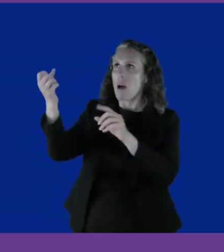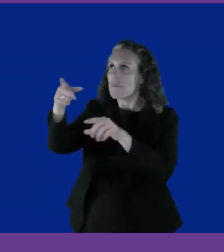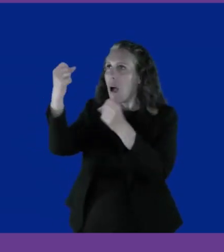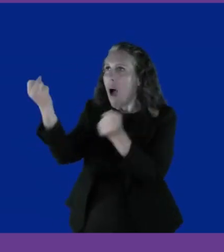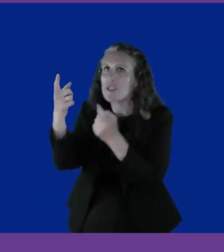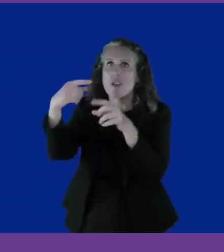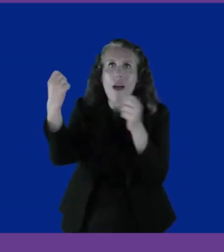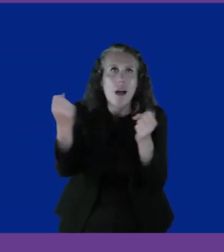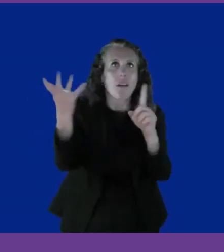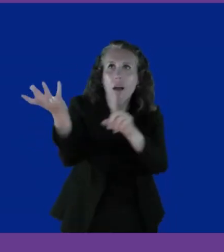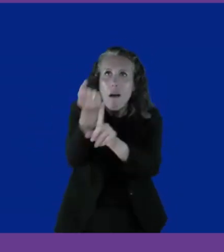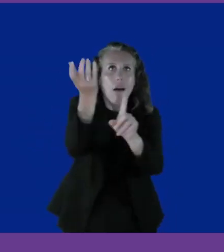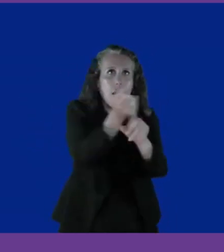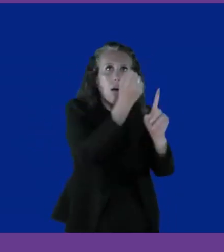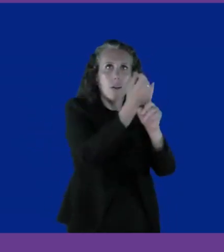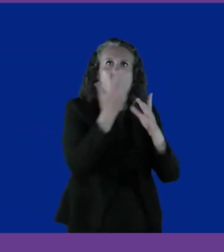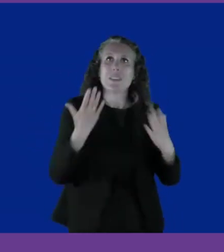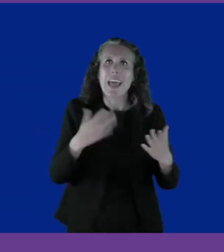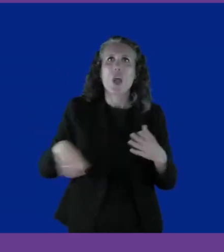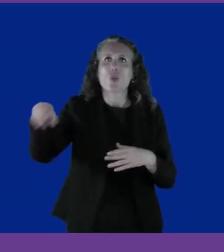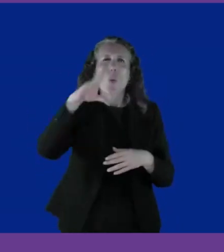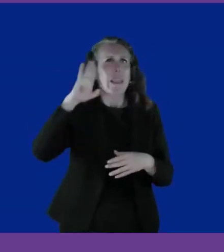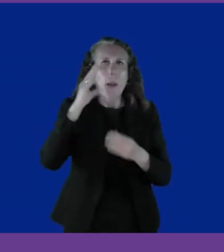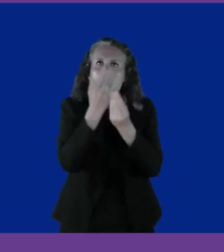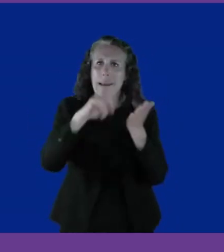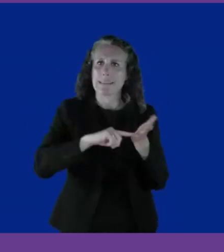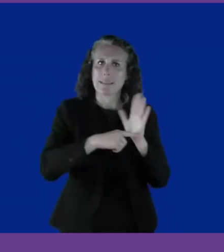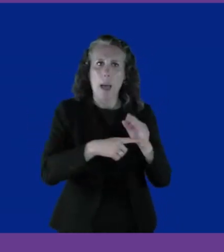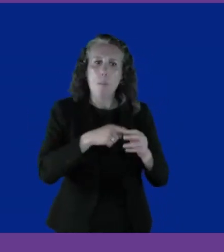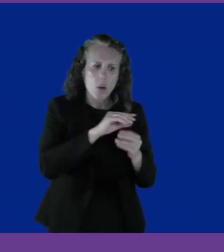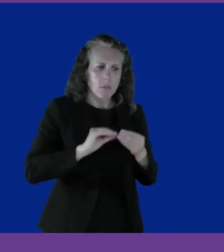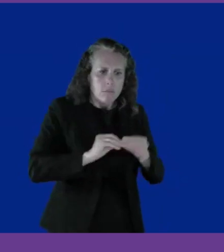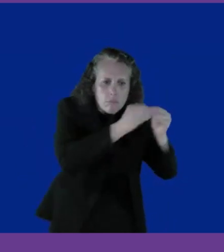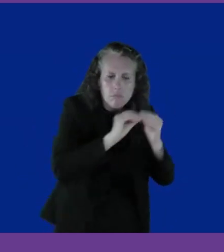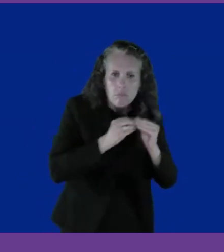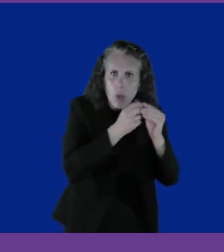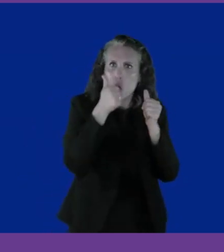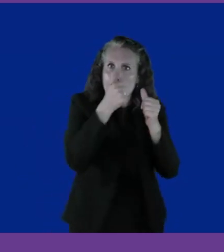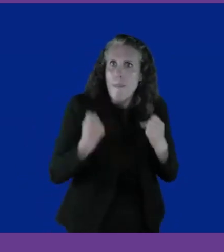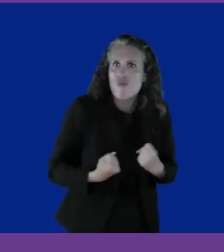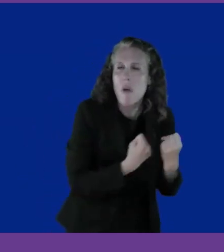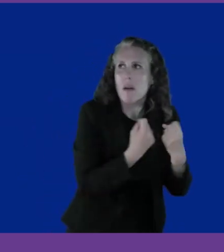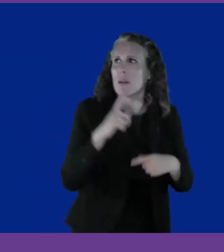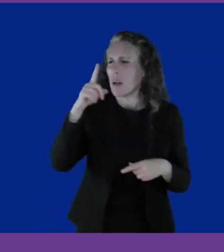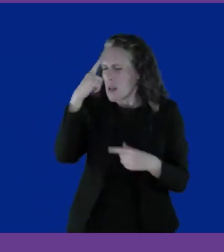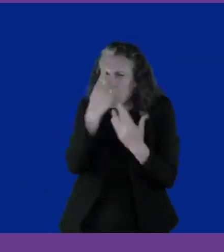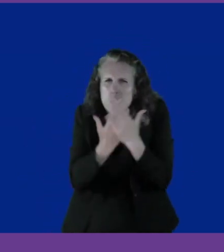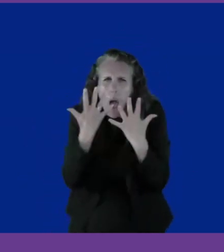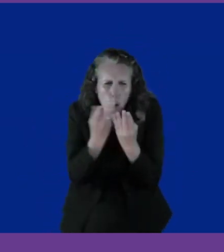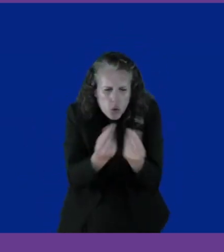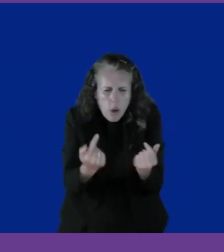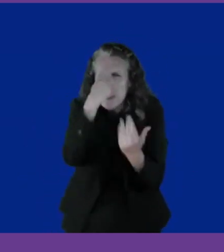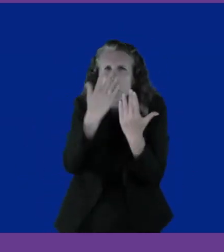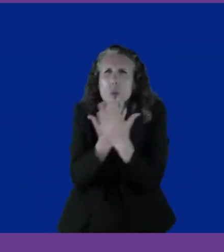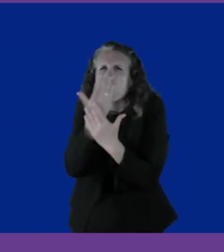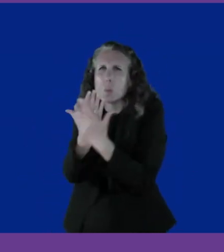today about concrete best practices, innovative solution, and those best practices,